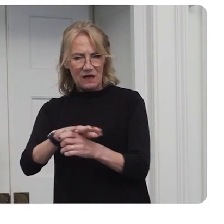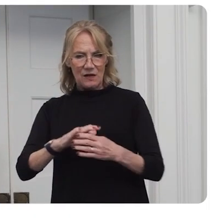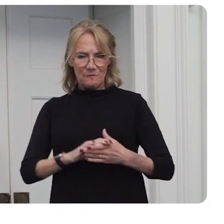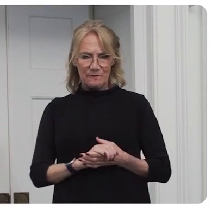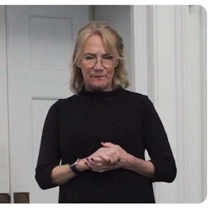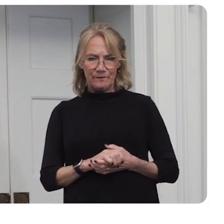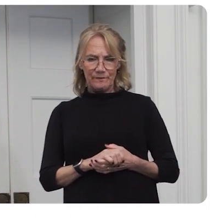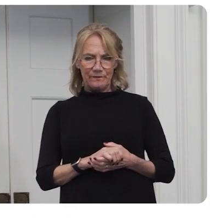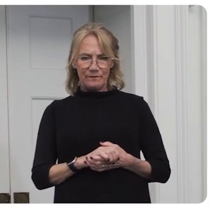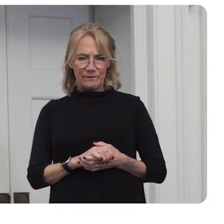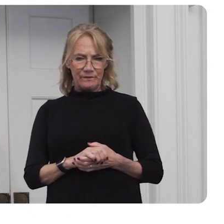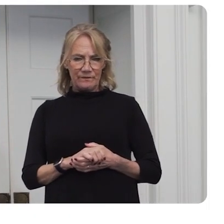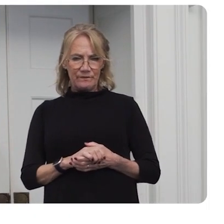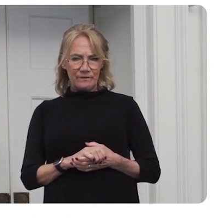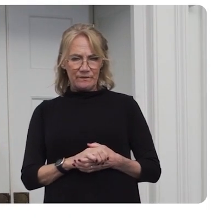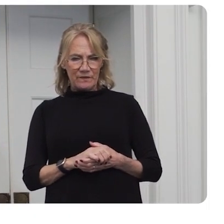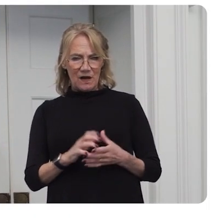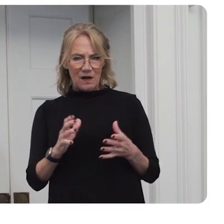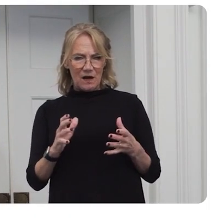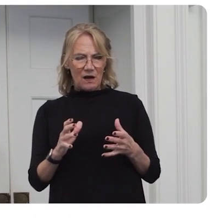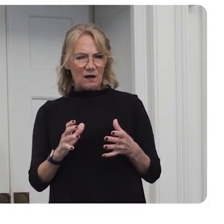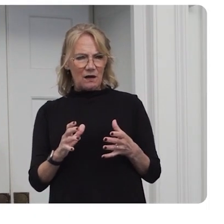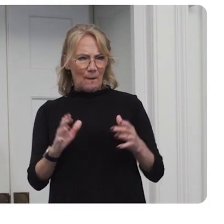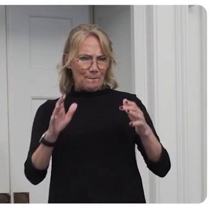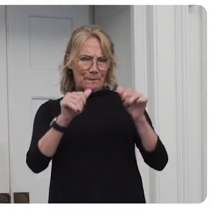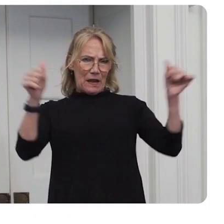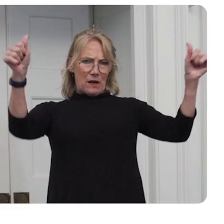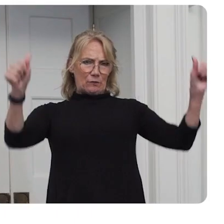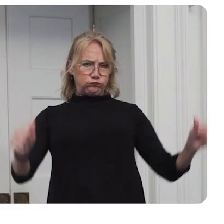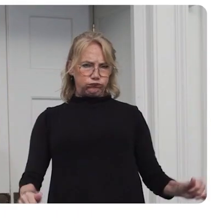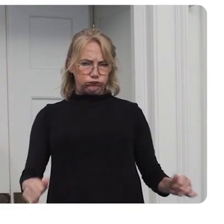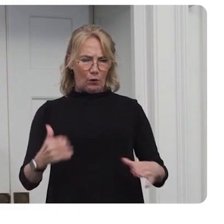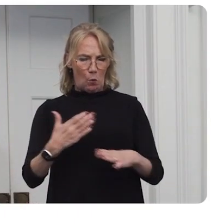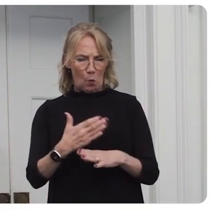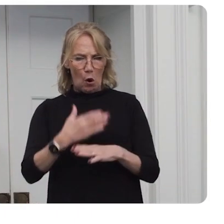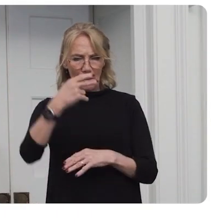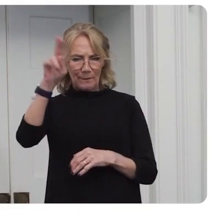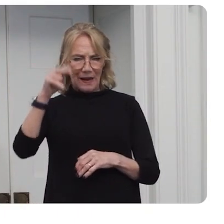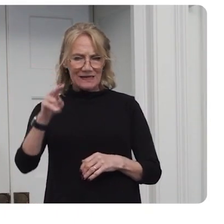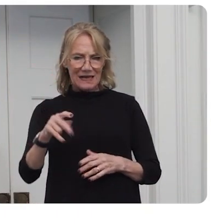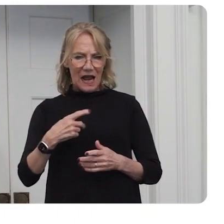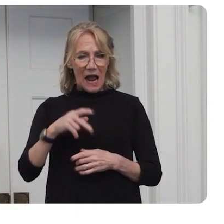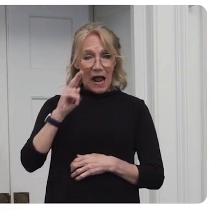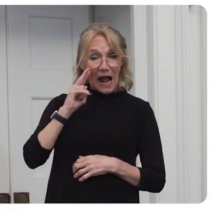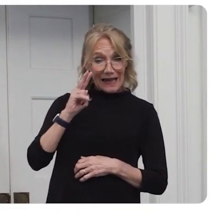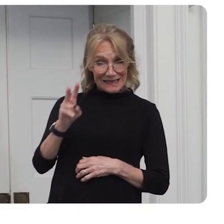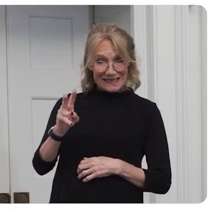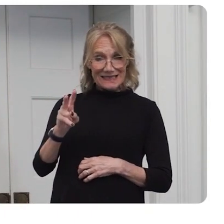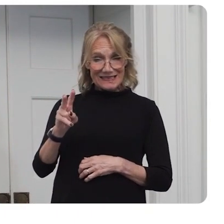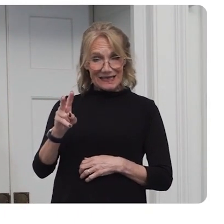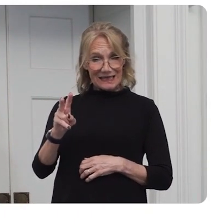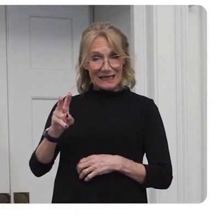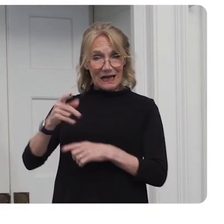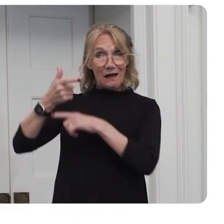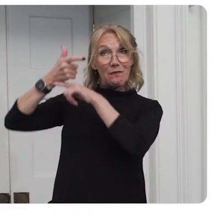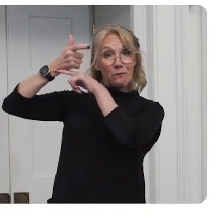The big. Yeah, you make really painting big, area. really big works. Yeah, really And big. It's I black can and see small. I